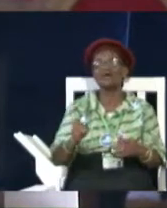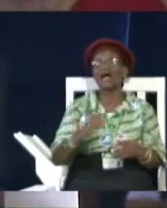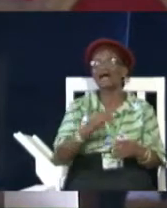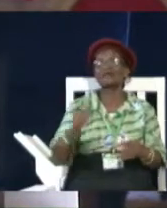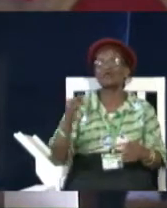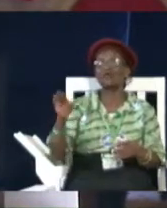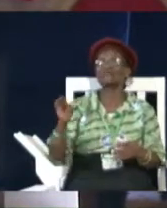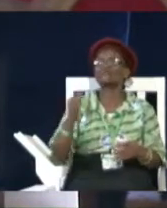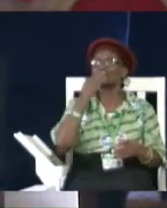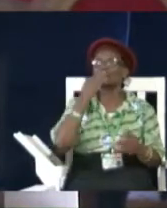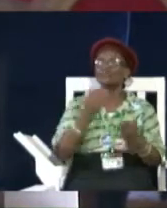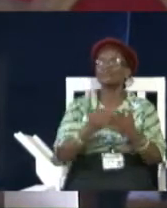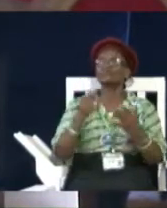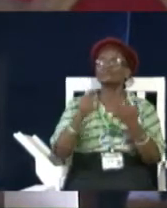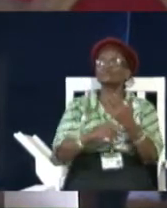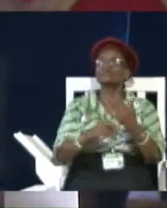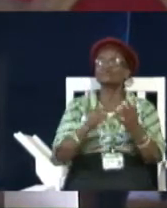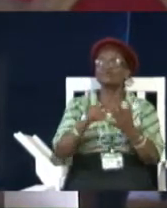apart from Stephen,